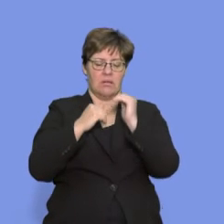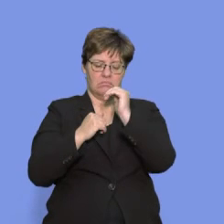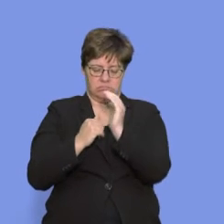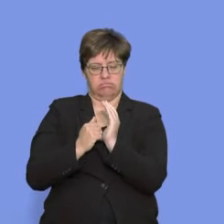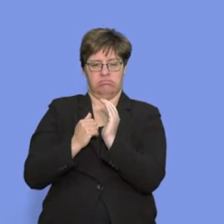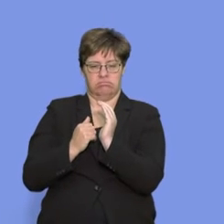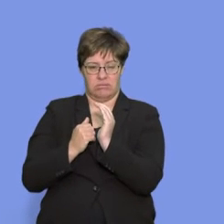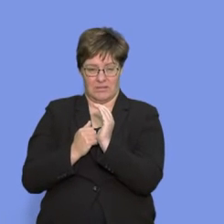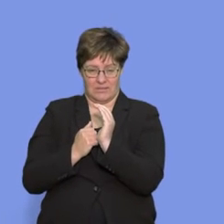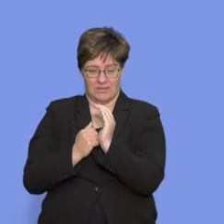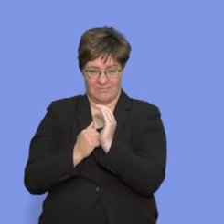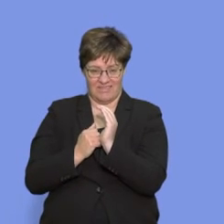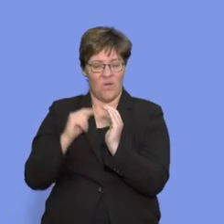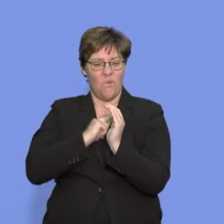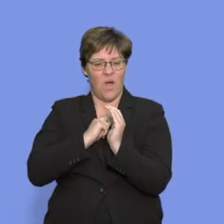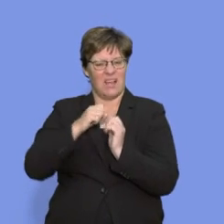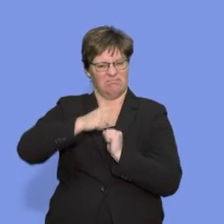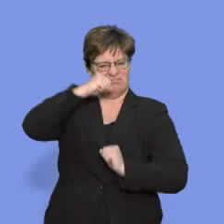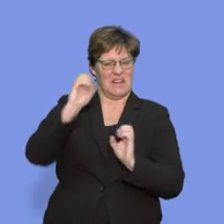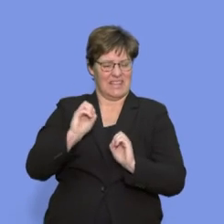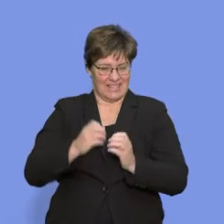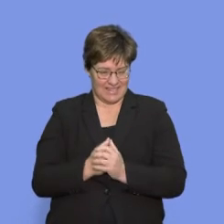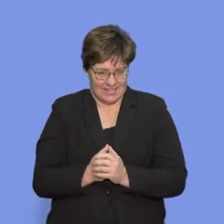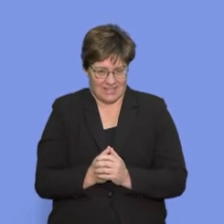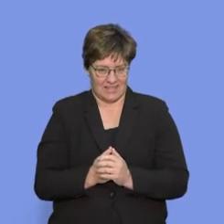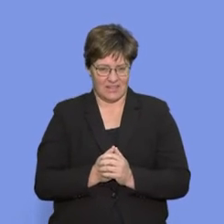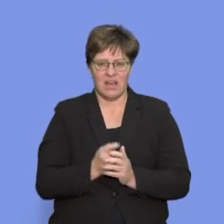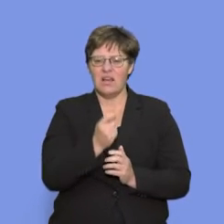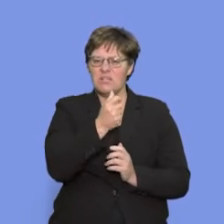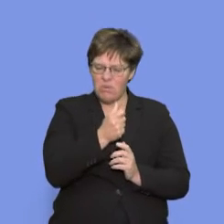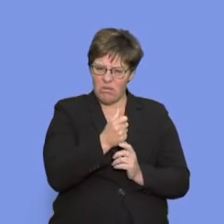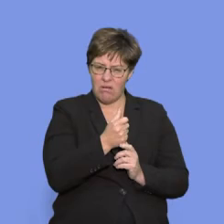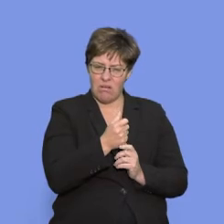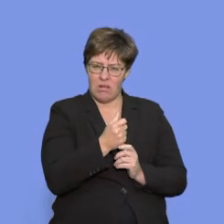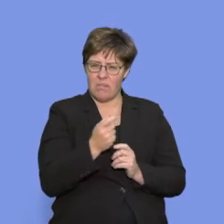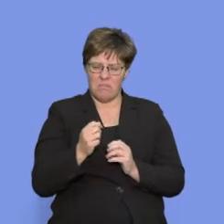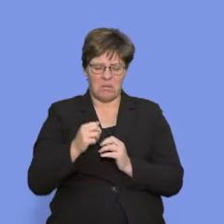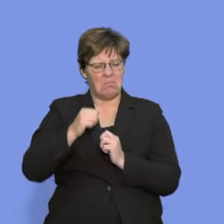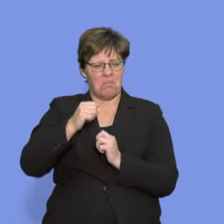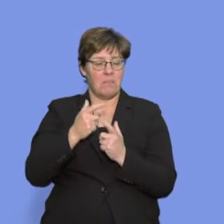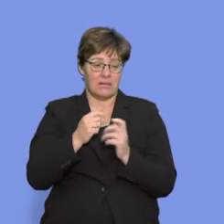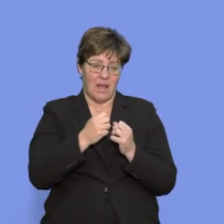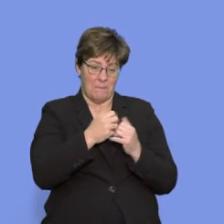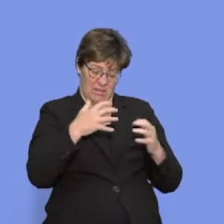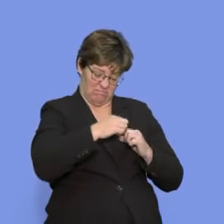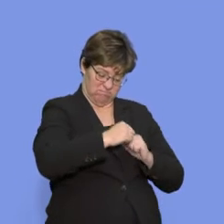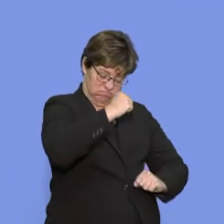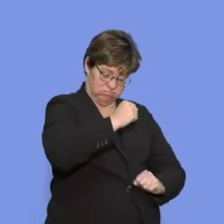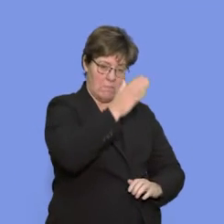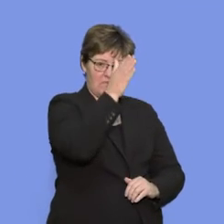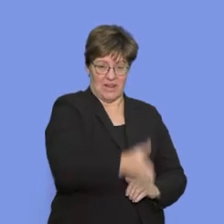more convex because there's not a lot of tension. Small tension here, big tension here on this lens. And you need